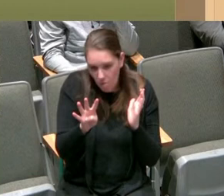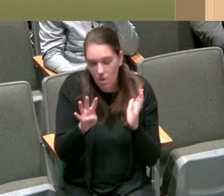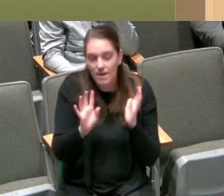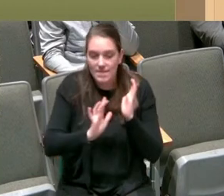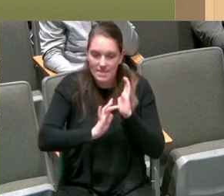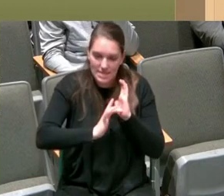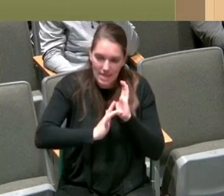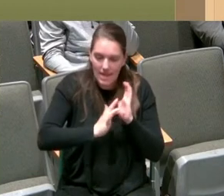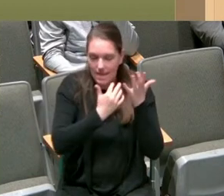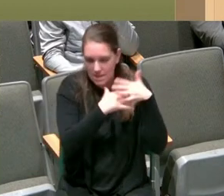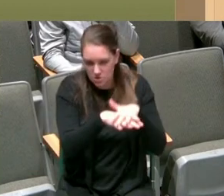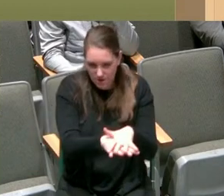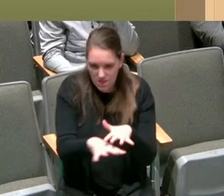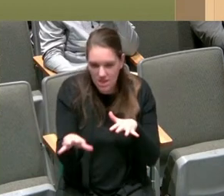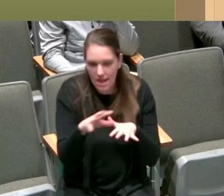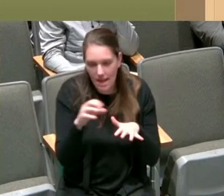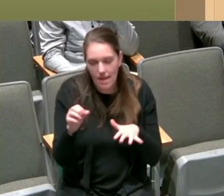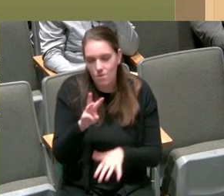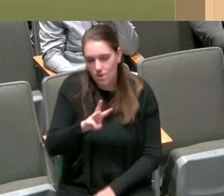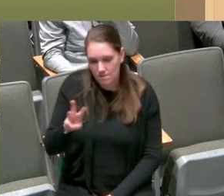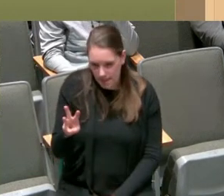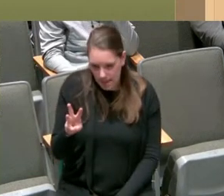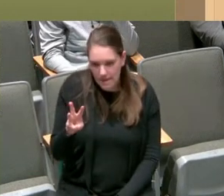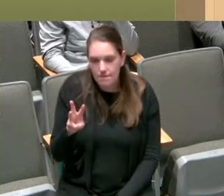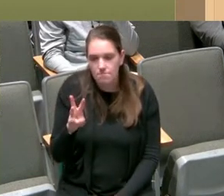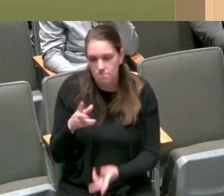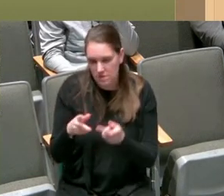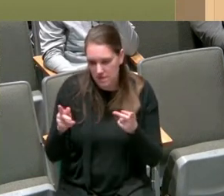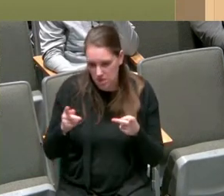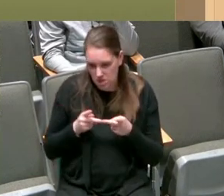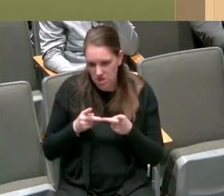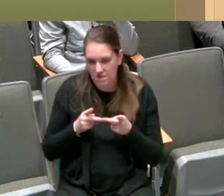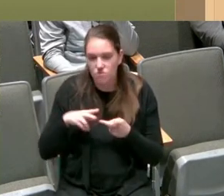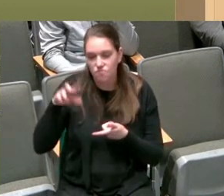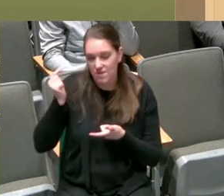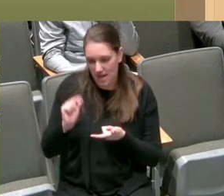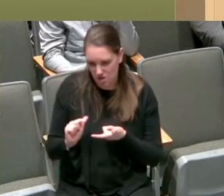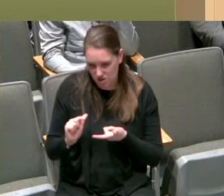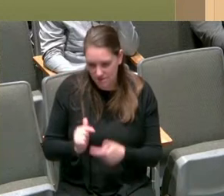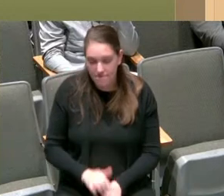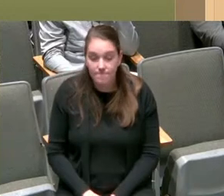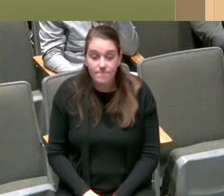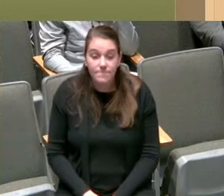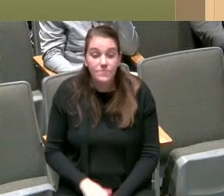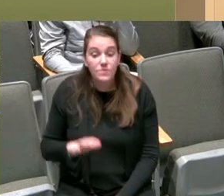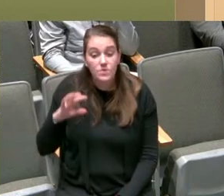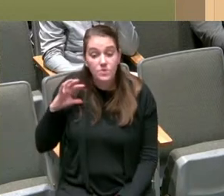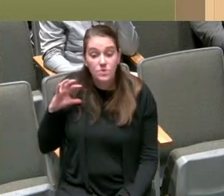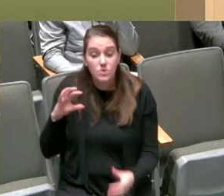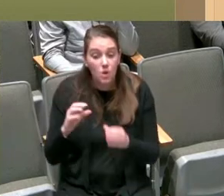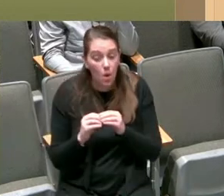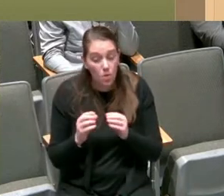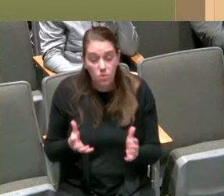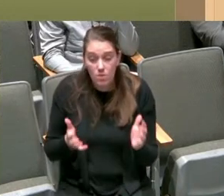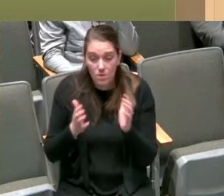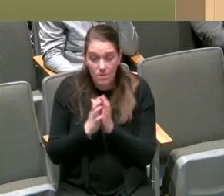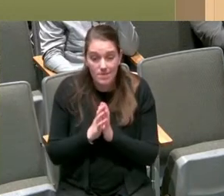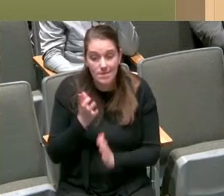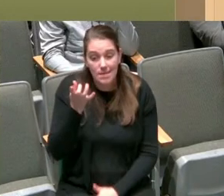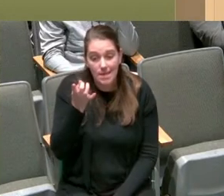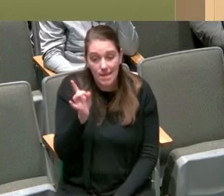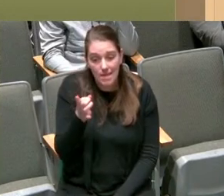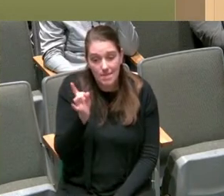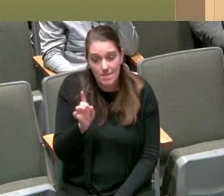Tech integration and website position reductions for a total request of